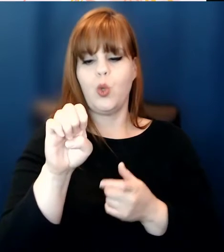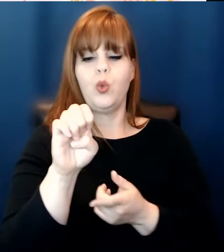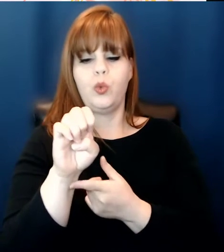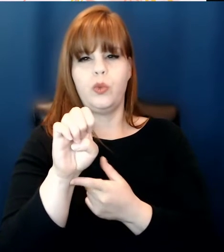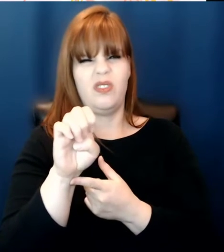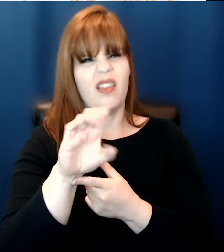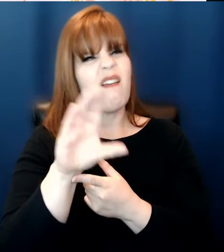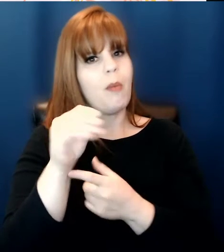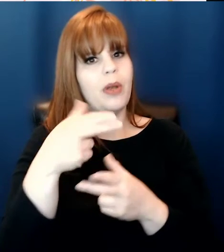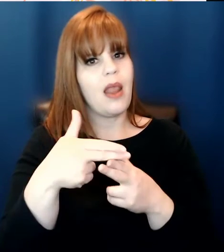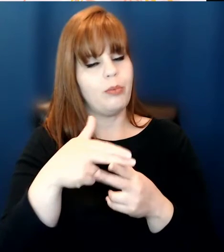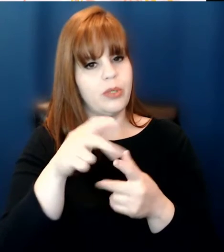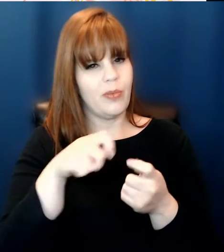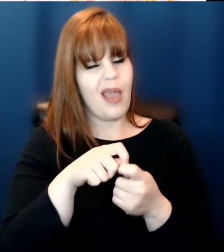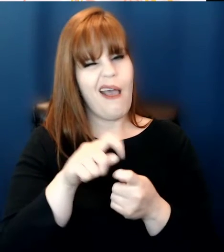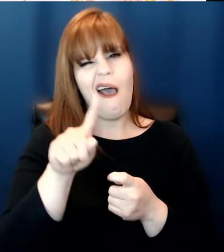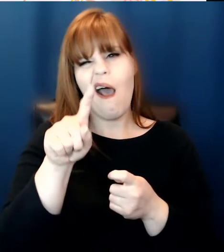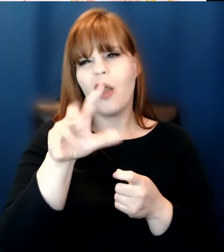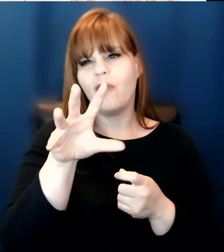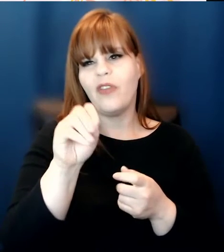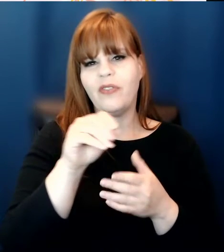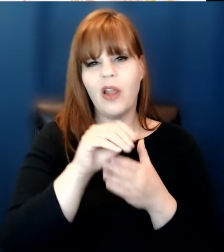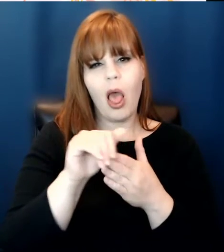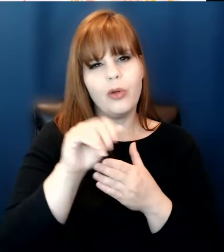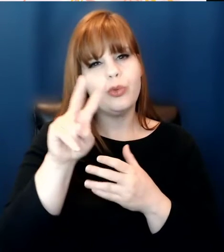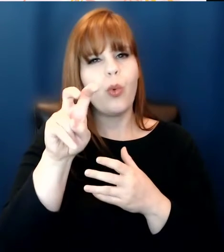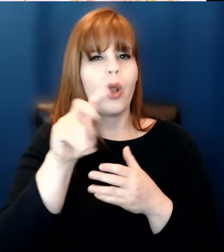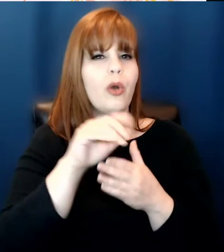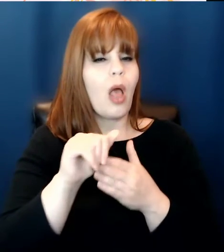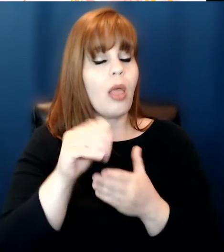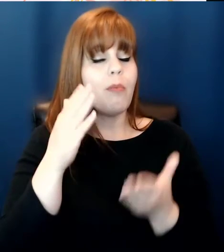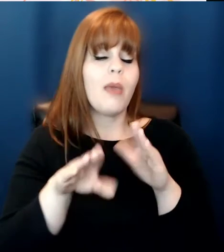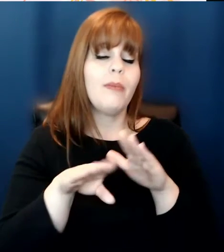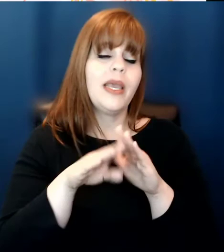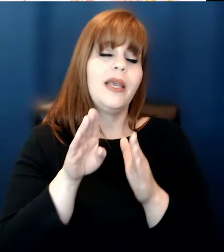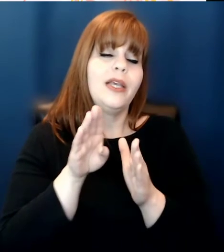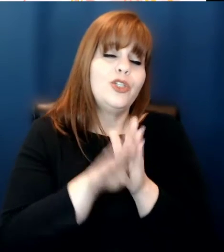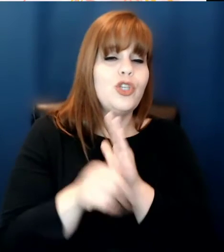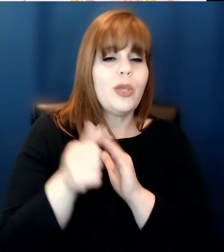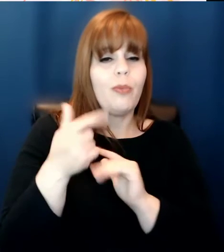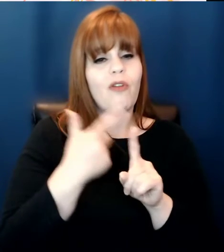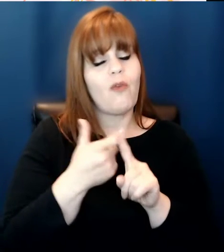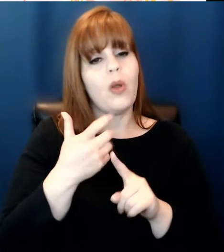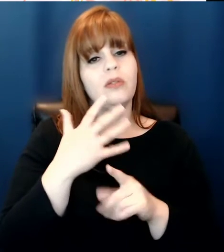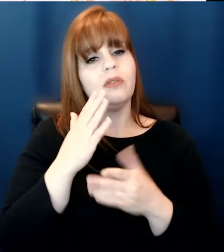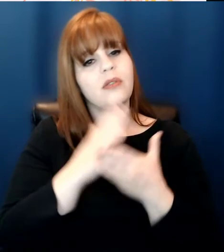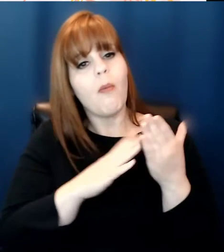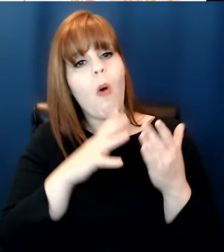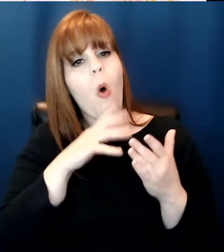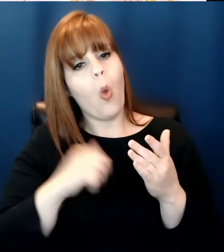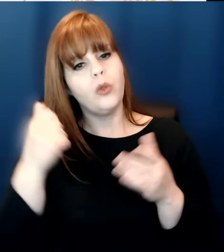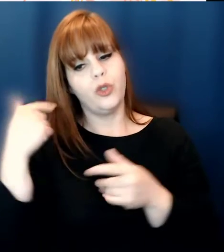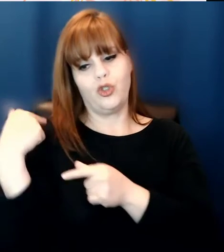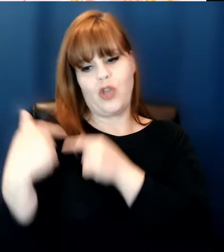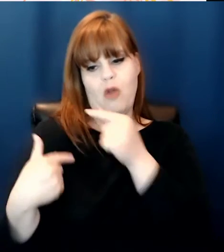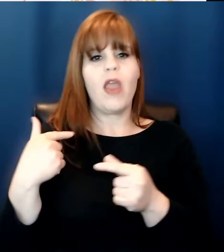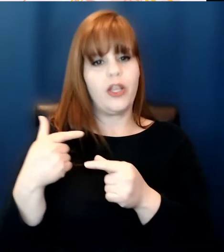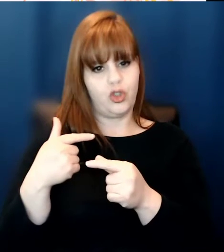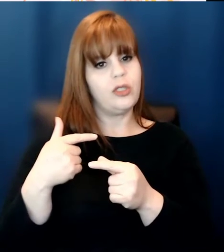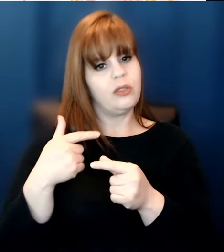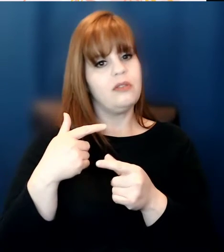specifically for, I think it's like $150 to $200, somewhere in that range. Might even be cheaper for some older generations that will still